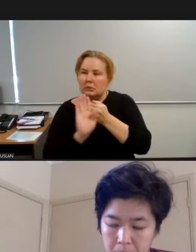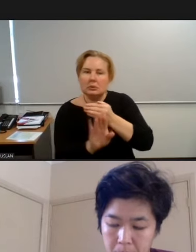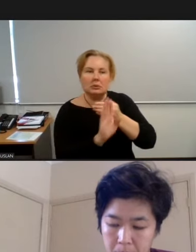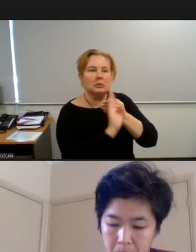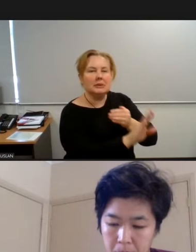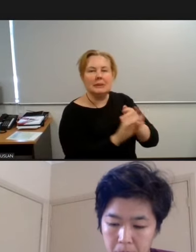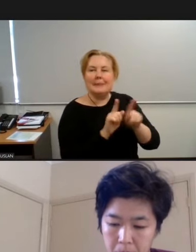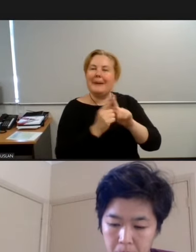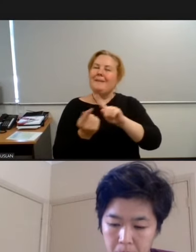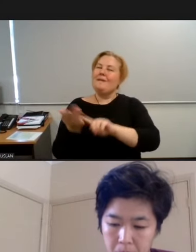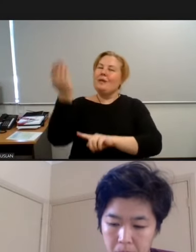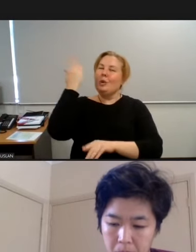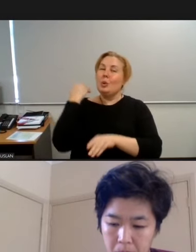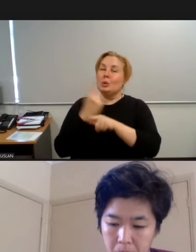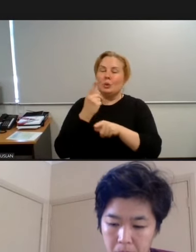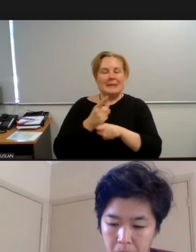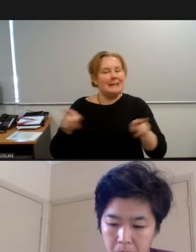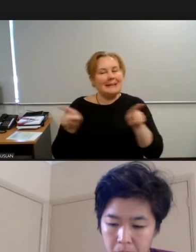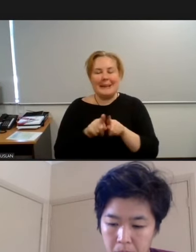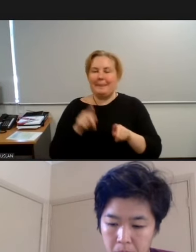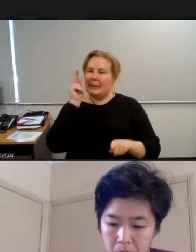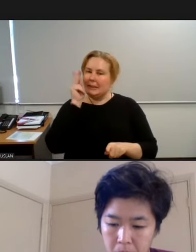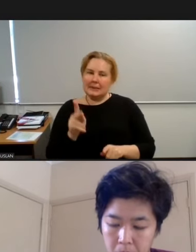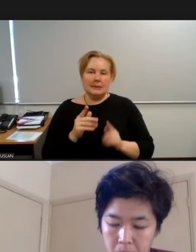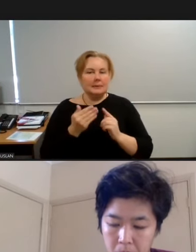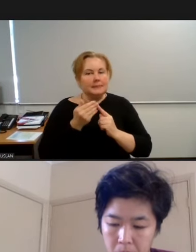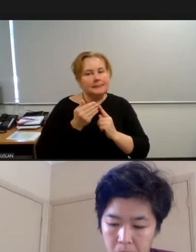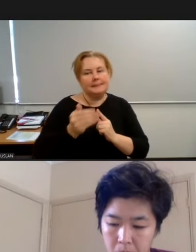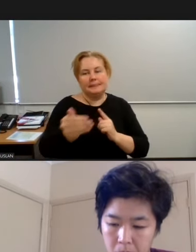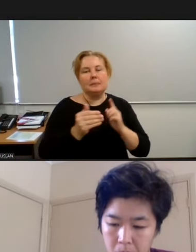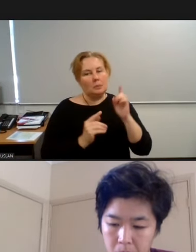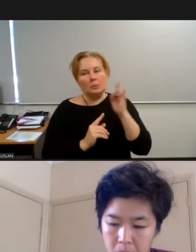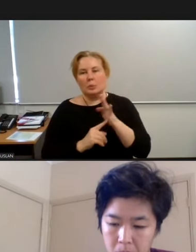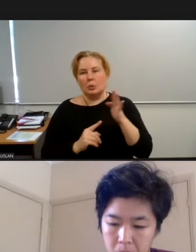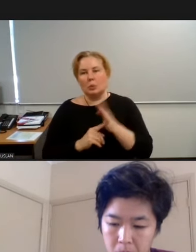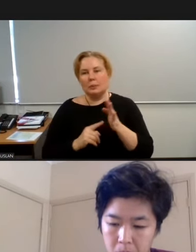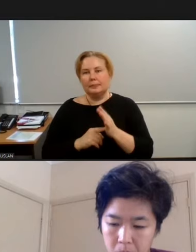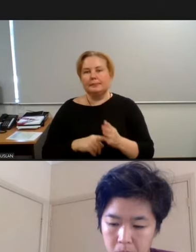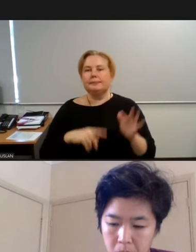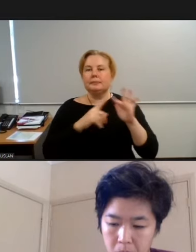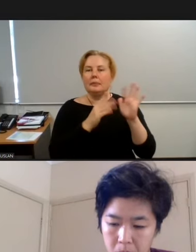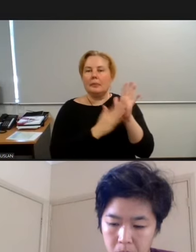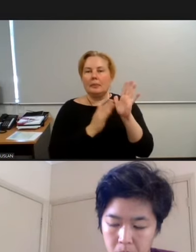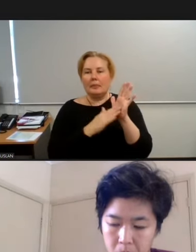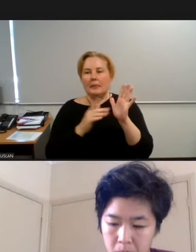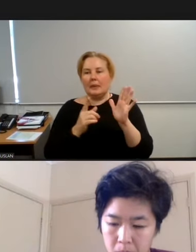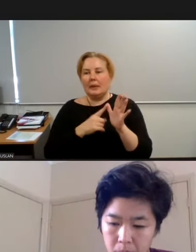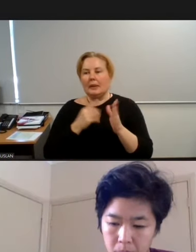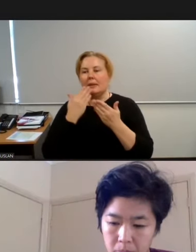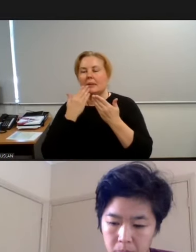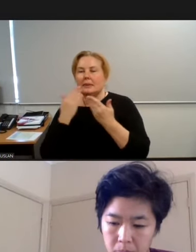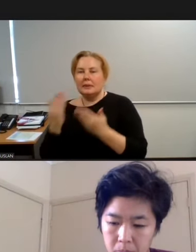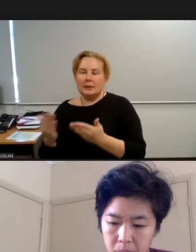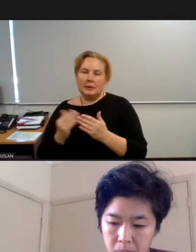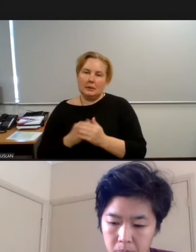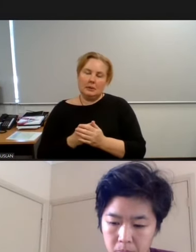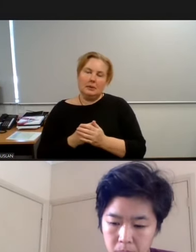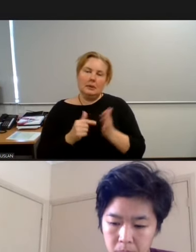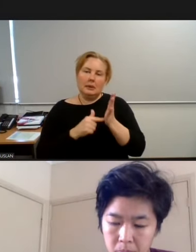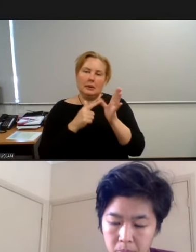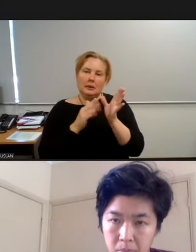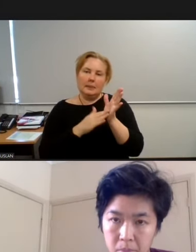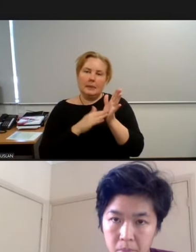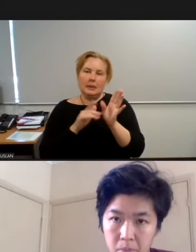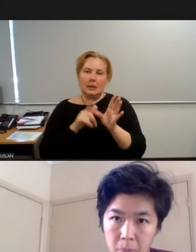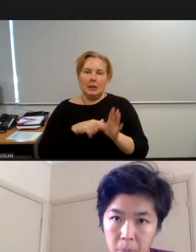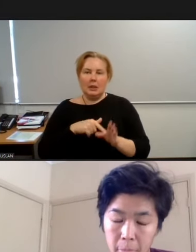just as important. Thanks, Tammy. And I guess just to extend that conversation out, and I'm not sure whether yourself or Natalia wants to answer, but in terms of things, I know